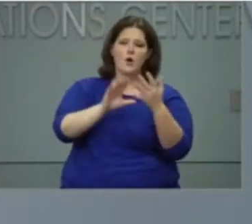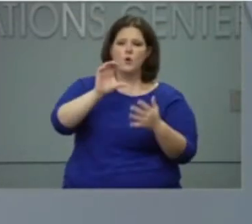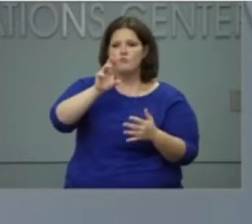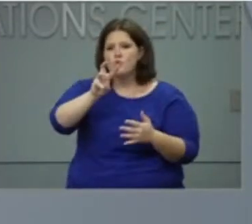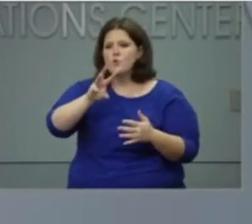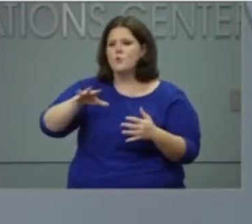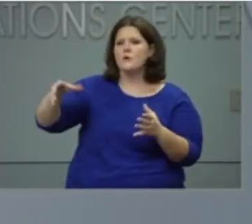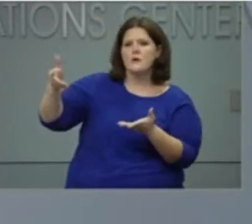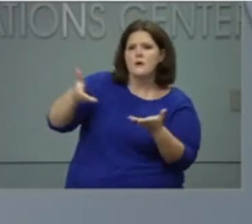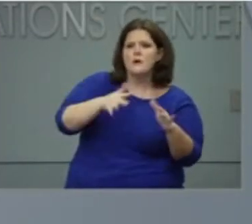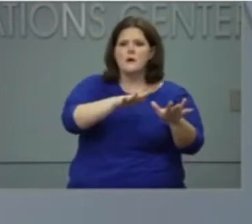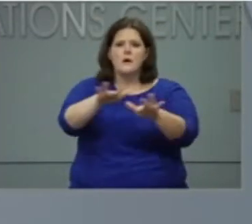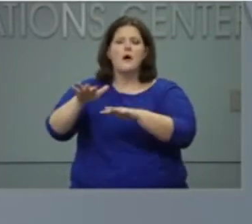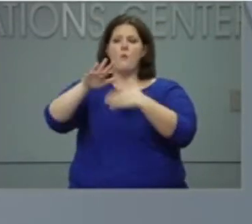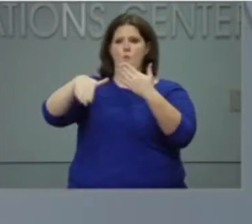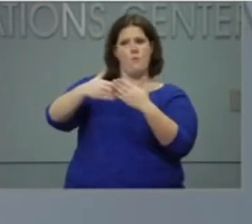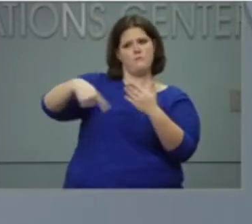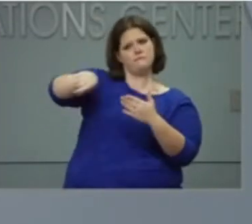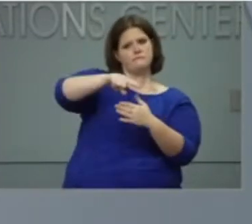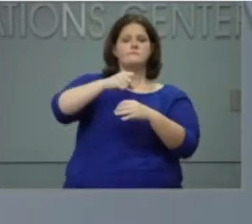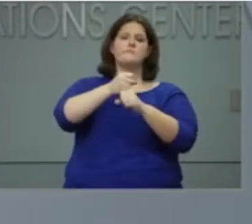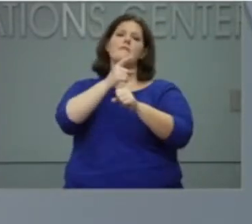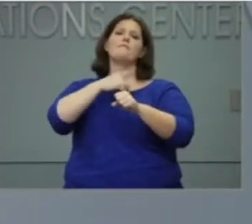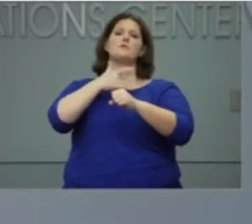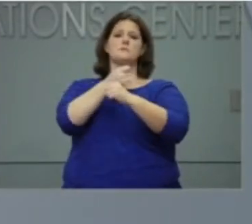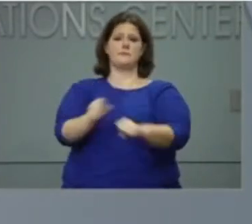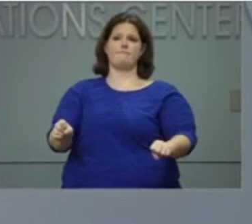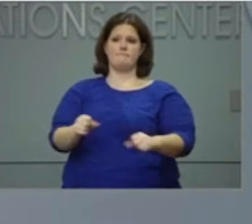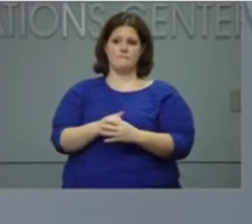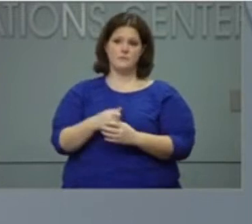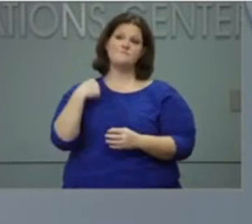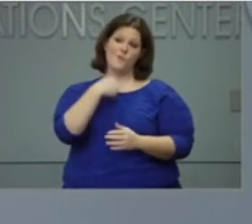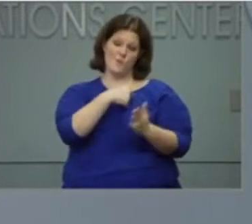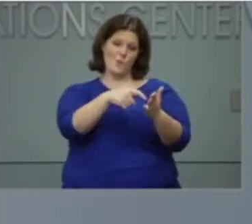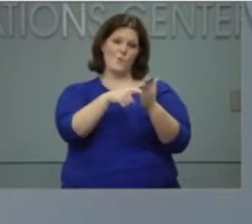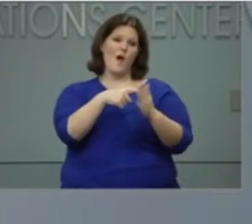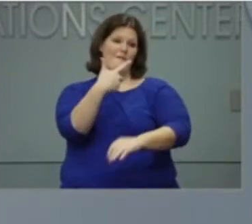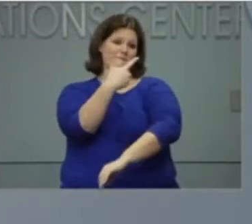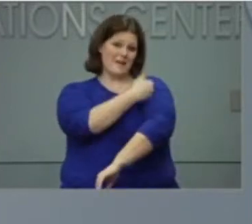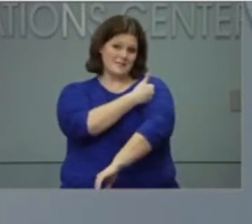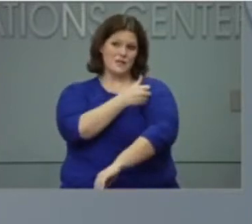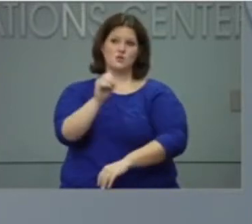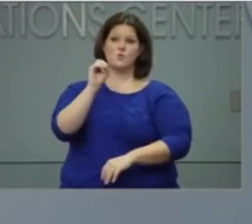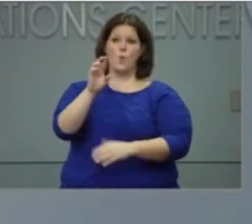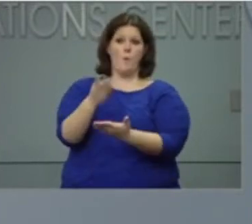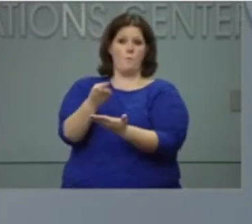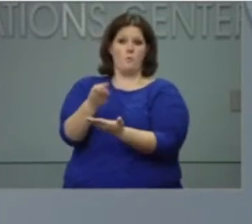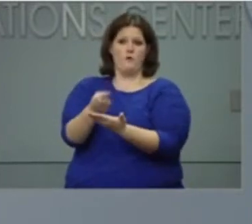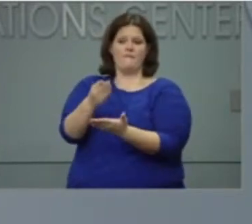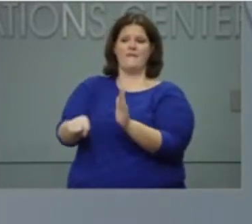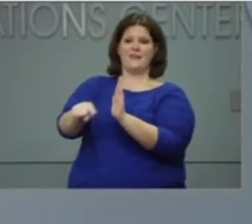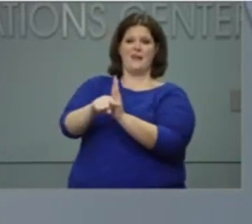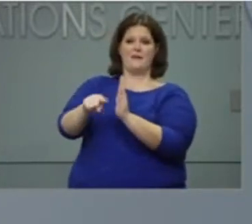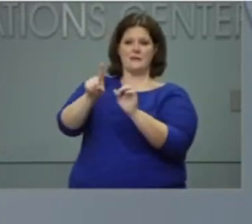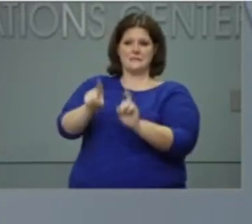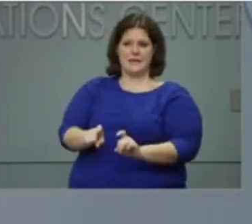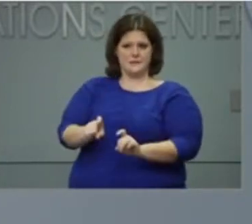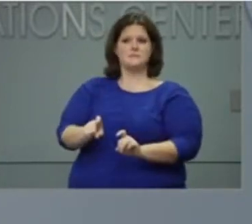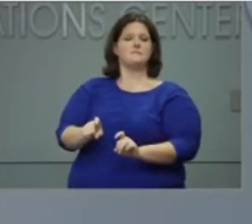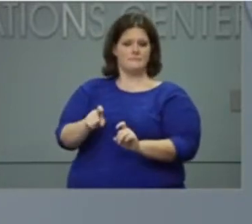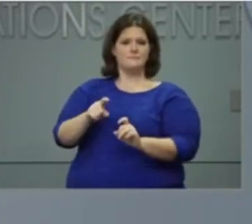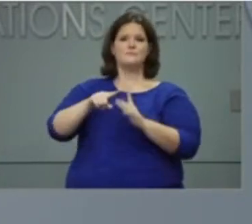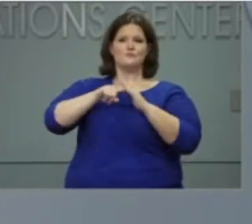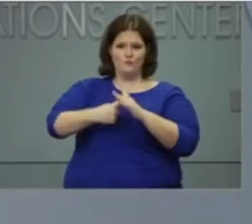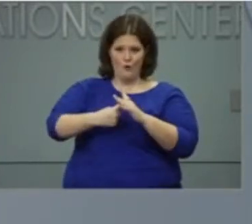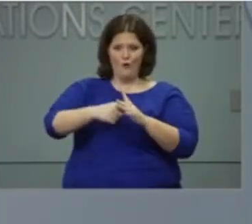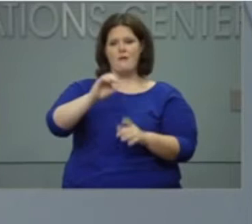is implementing a proof of full vaccination or proof of negative test in all of our venues beginning October 4th. We've tried this model at a